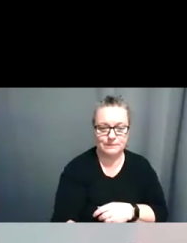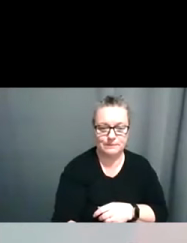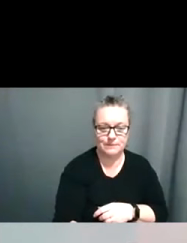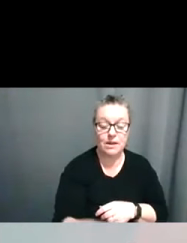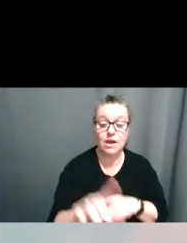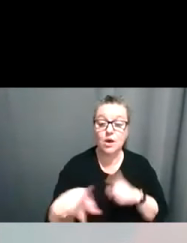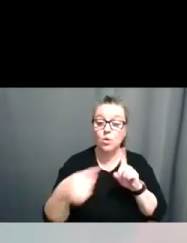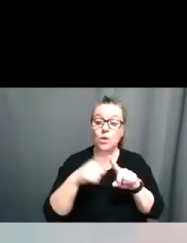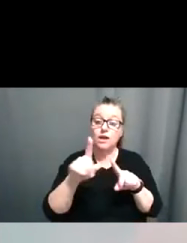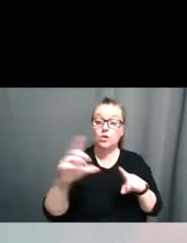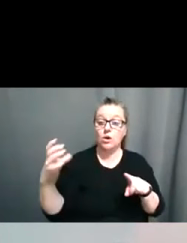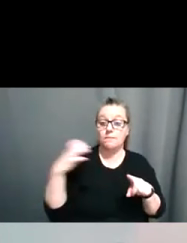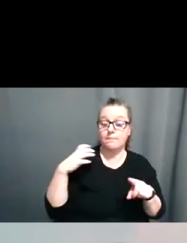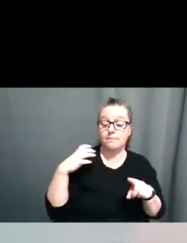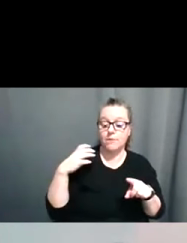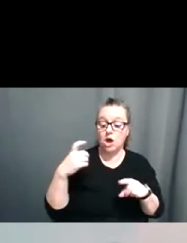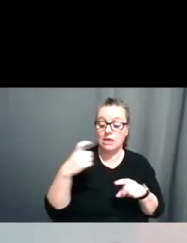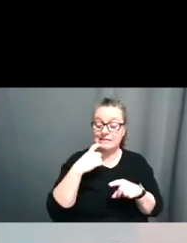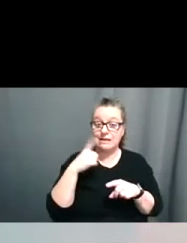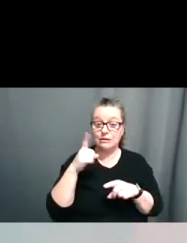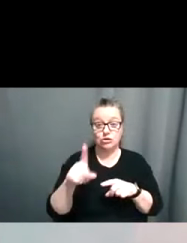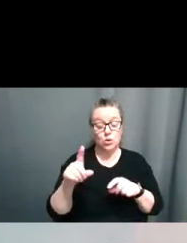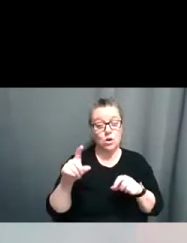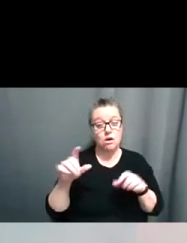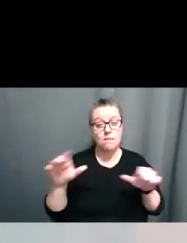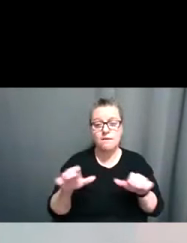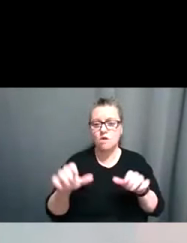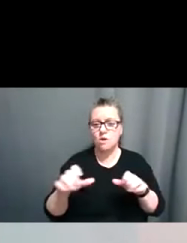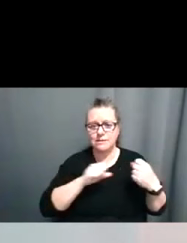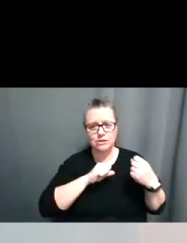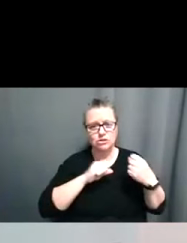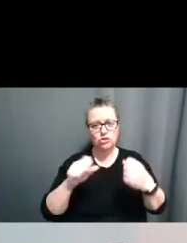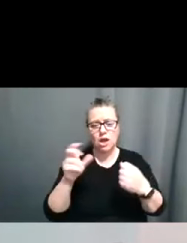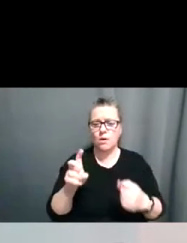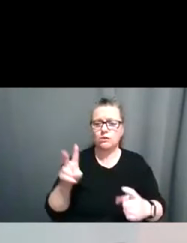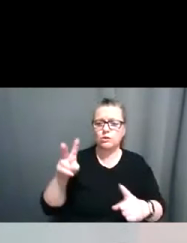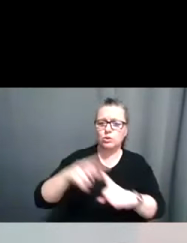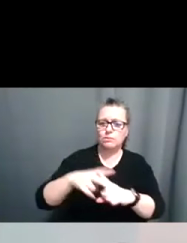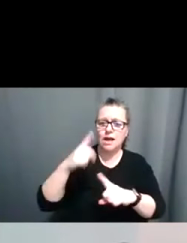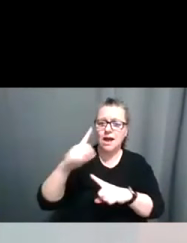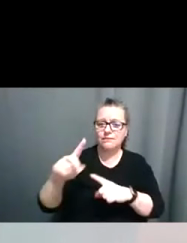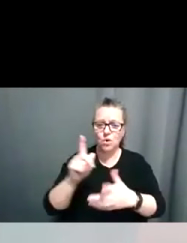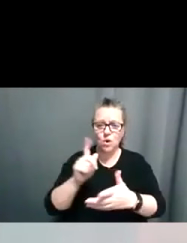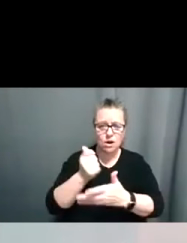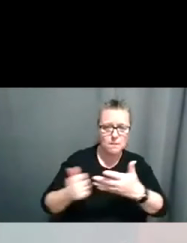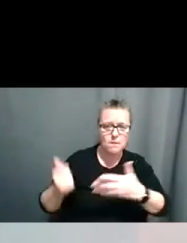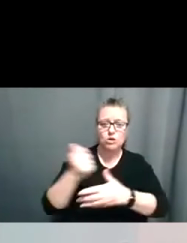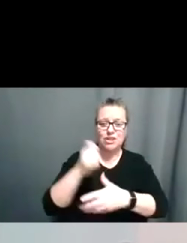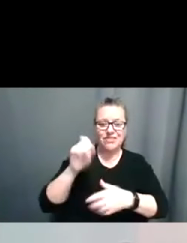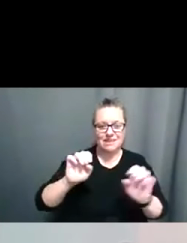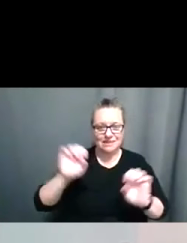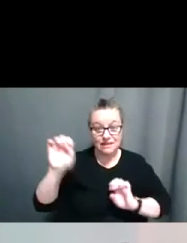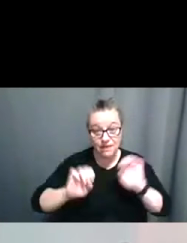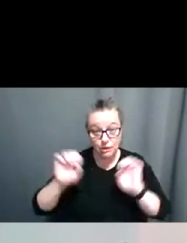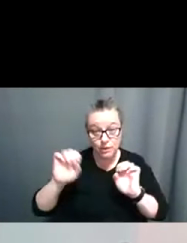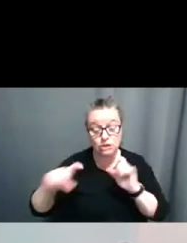Now, when your boss says that your performance is extremely strong and they want you to apply for a promotion, that's evaluation. In this case,